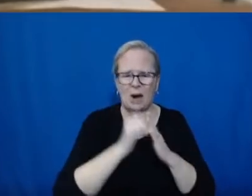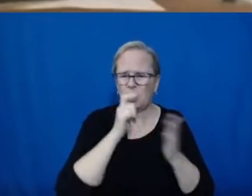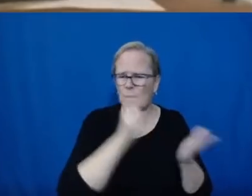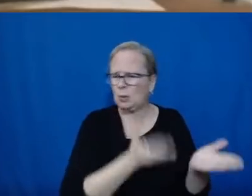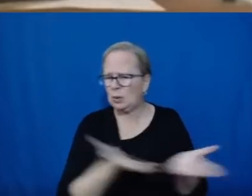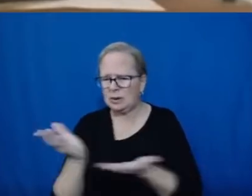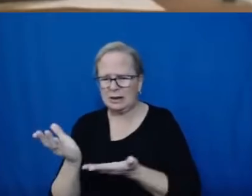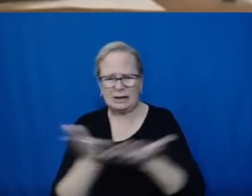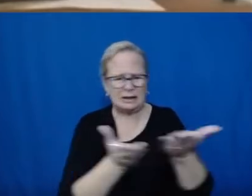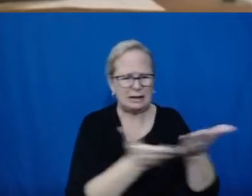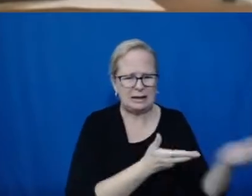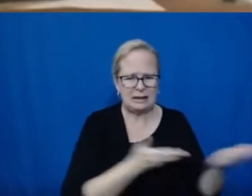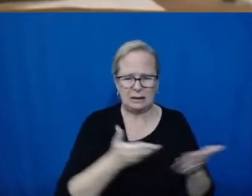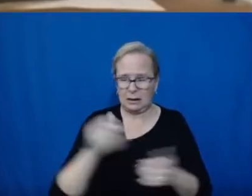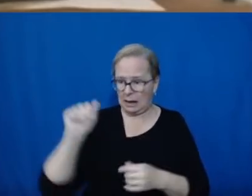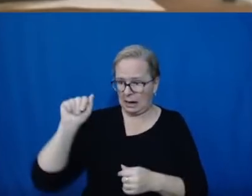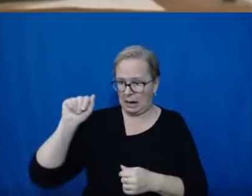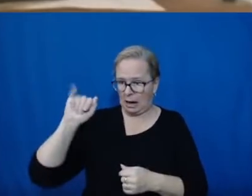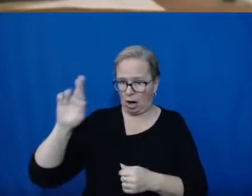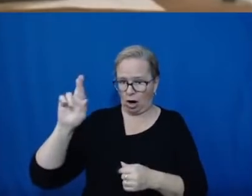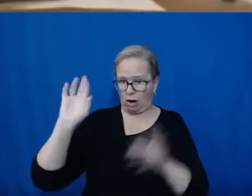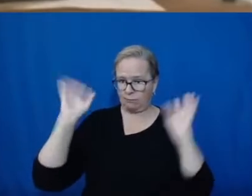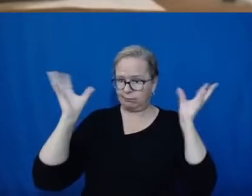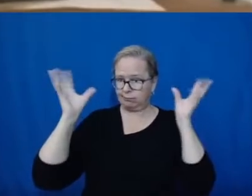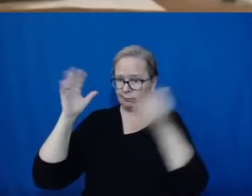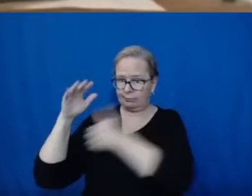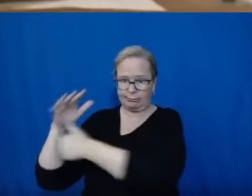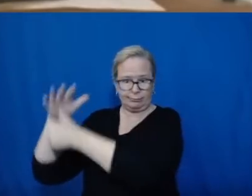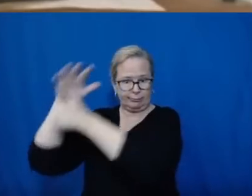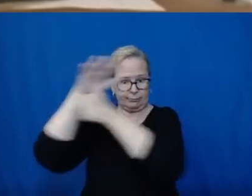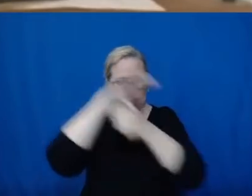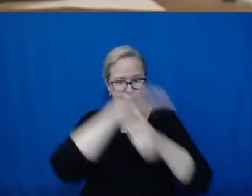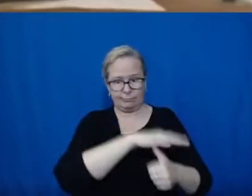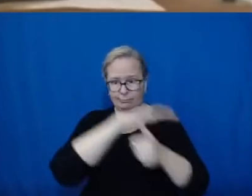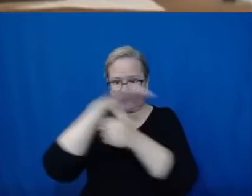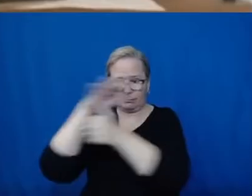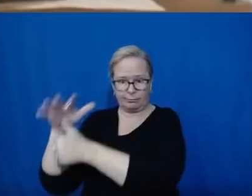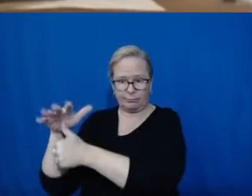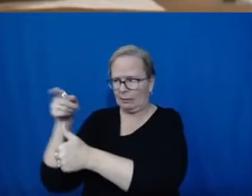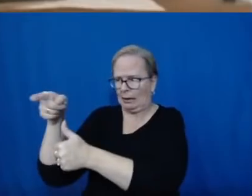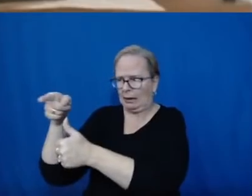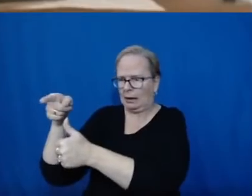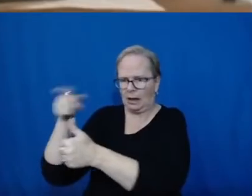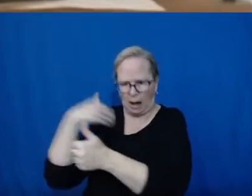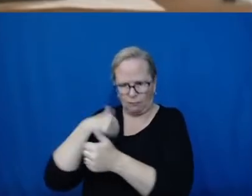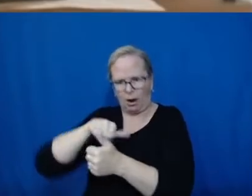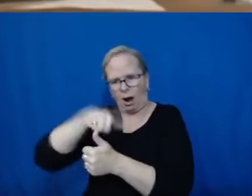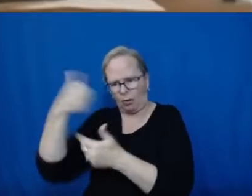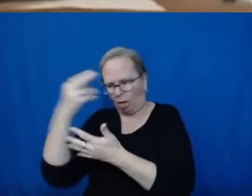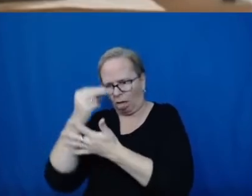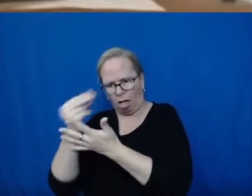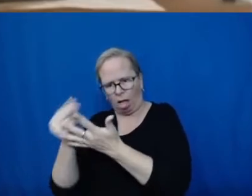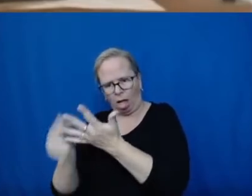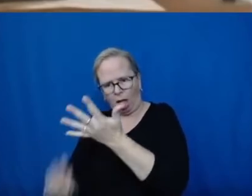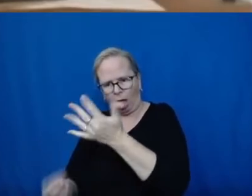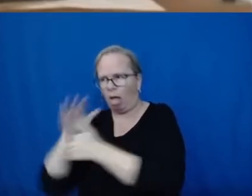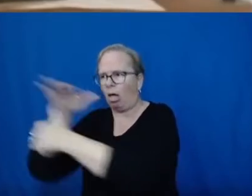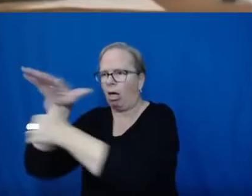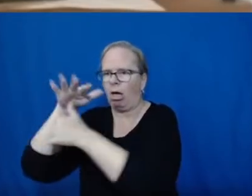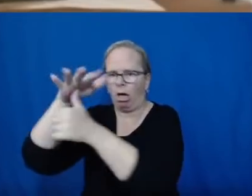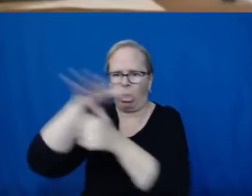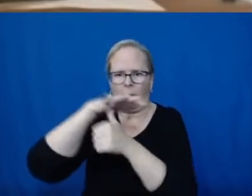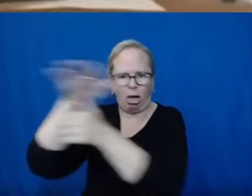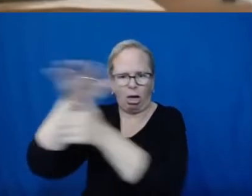the province. This also means that the patients have to be managed in the rural ER departments until they can be transferred out. Often, this means that the patients